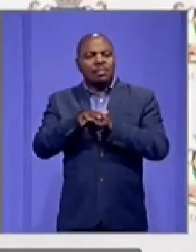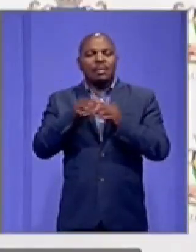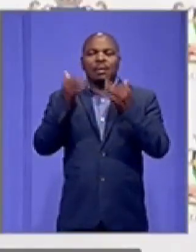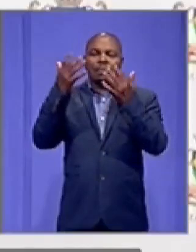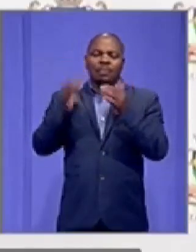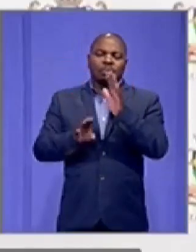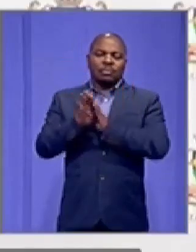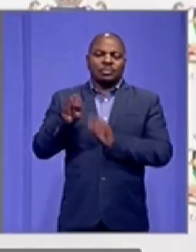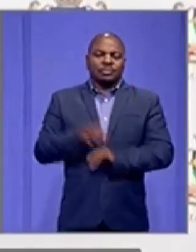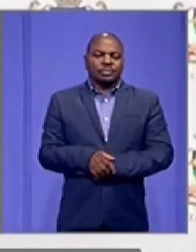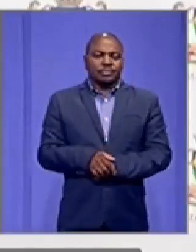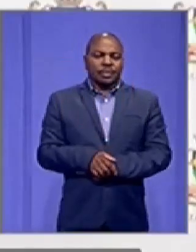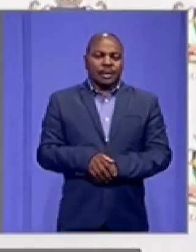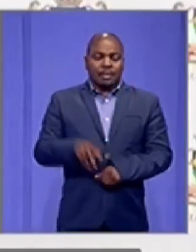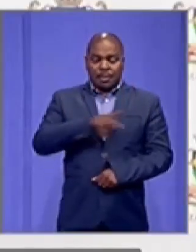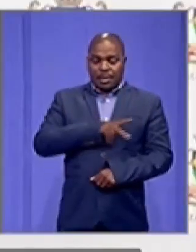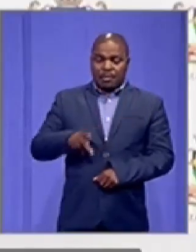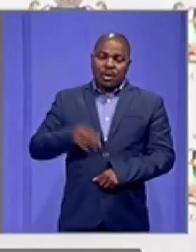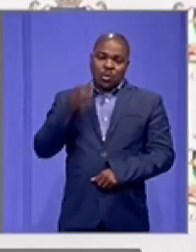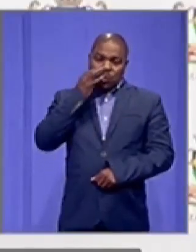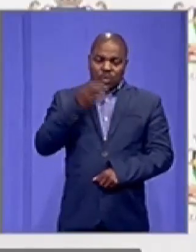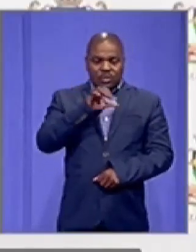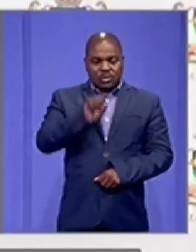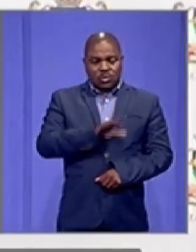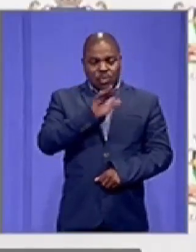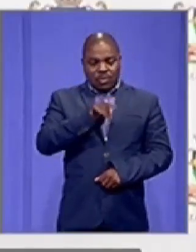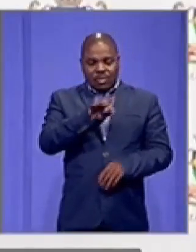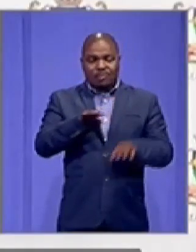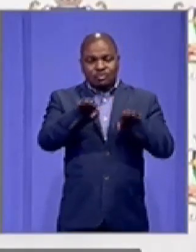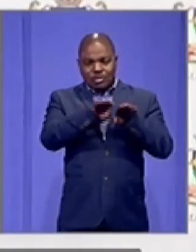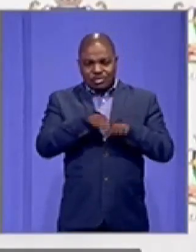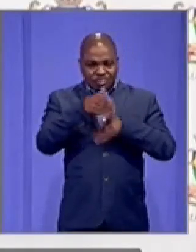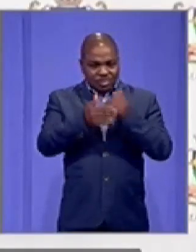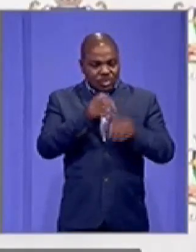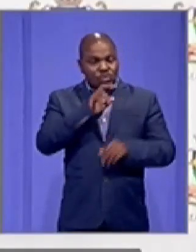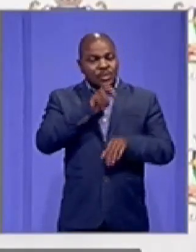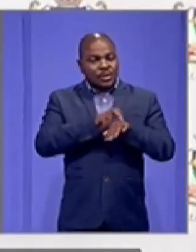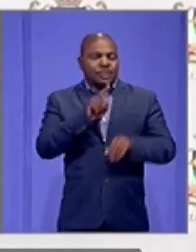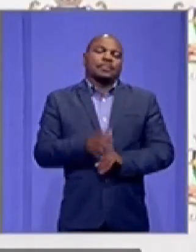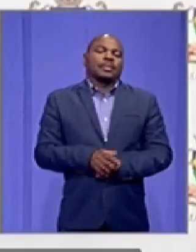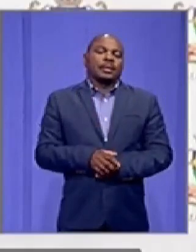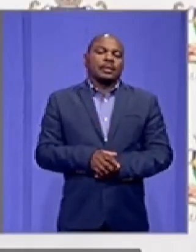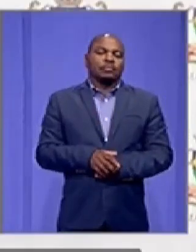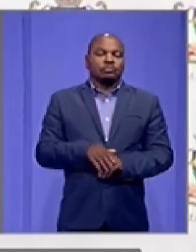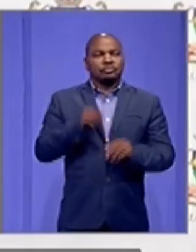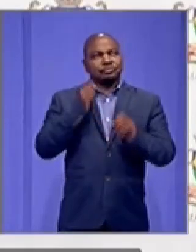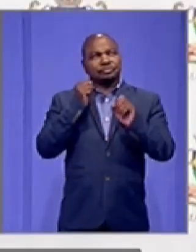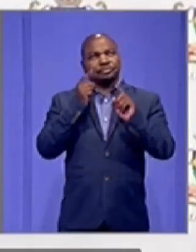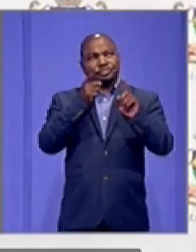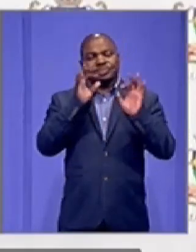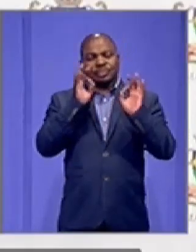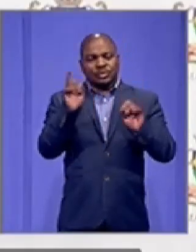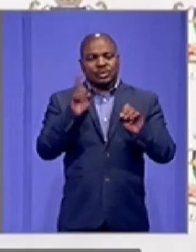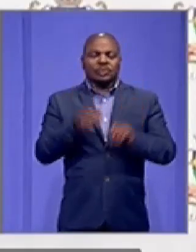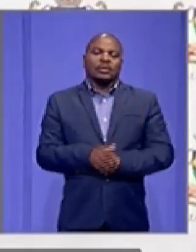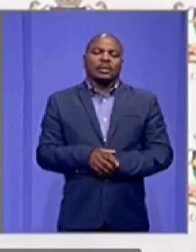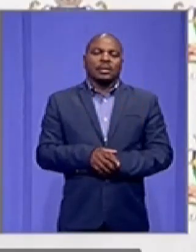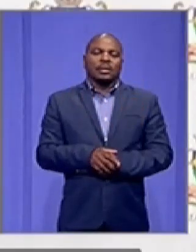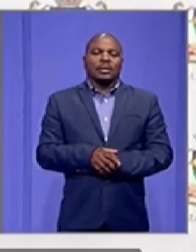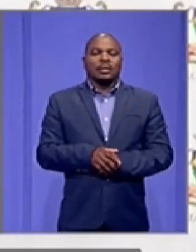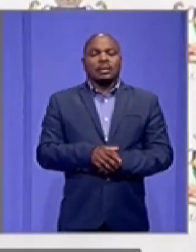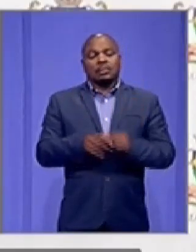Mo premier o bontshitse gore democracy ya rona e re sebeletse e lokela gore e tsepamise maikutlo hodima